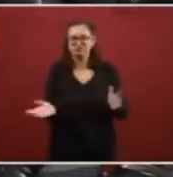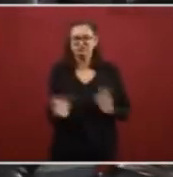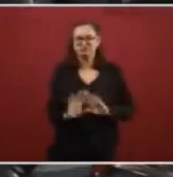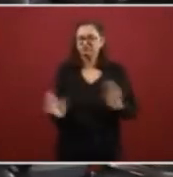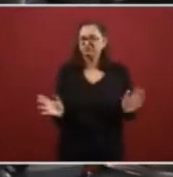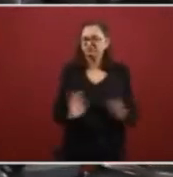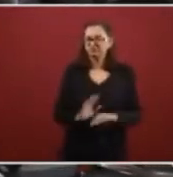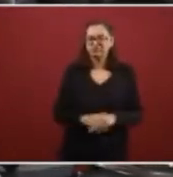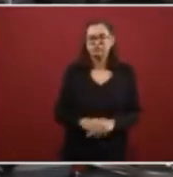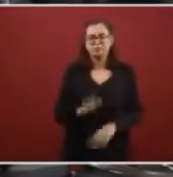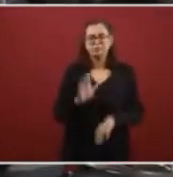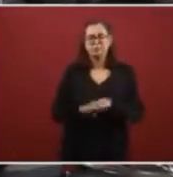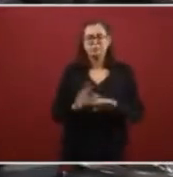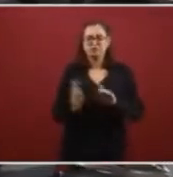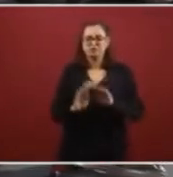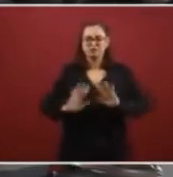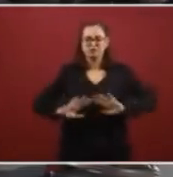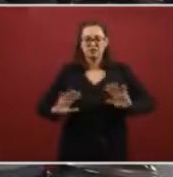clear.